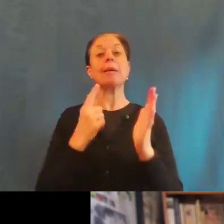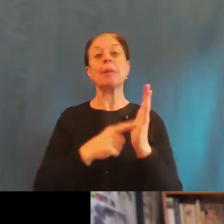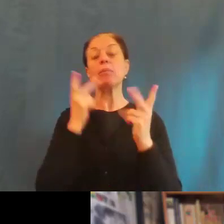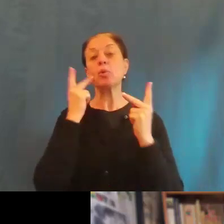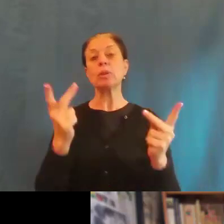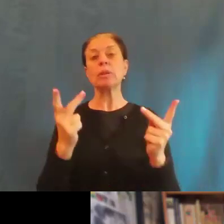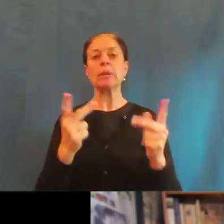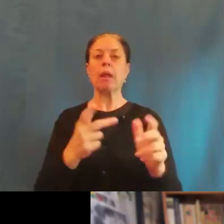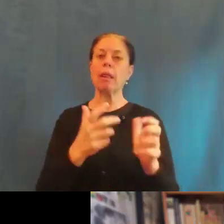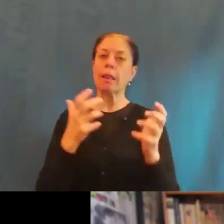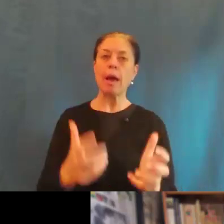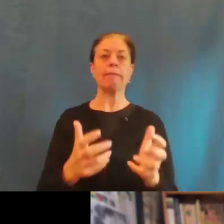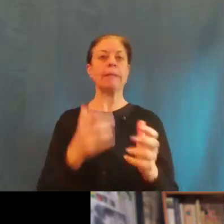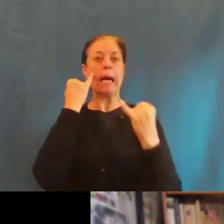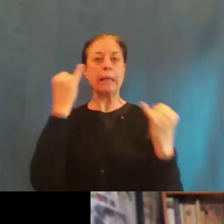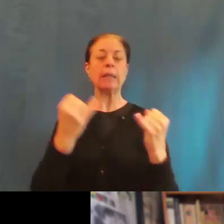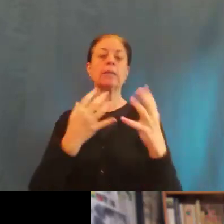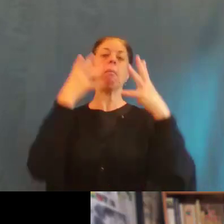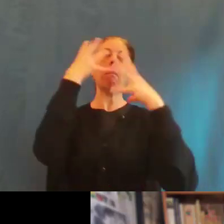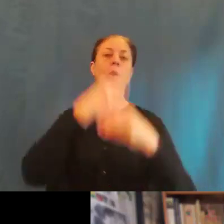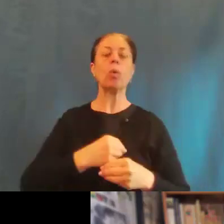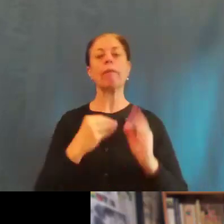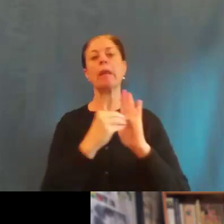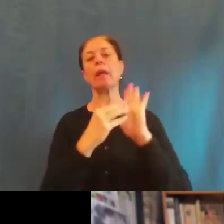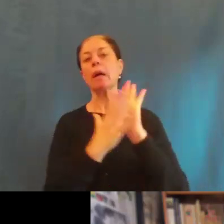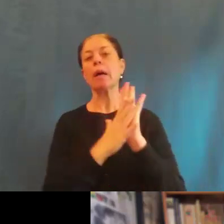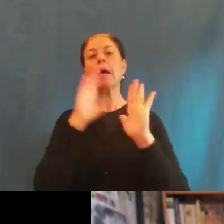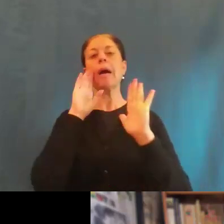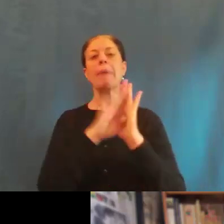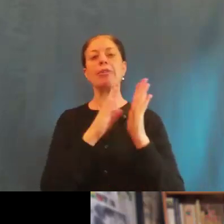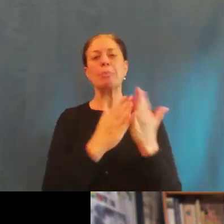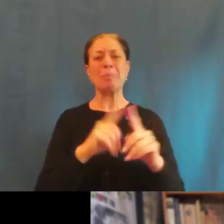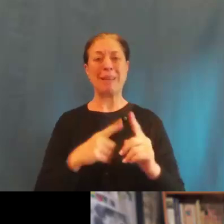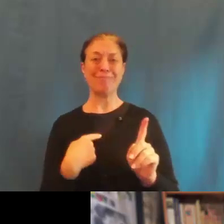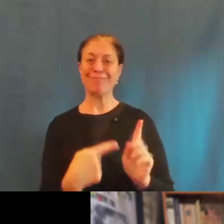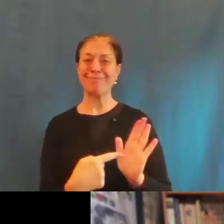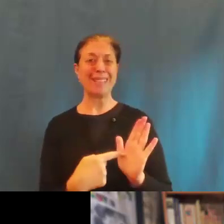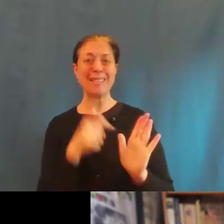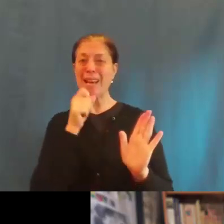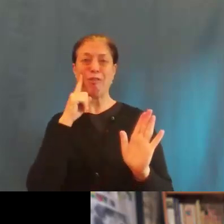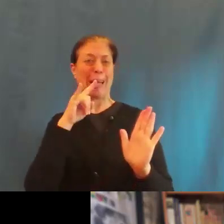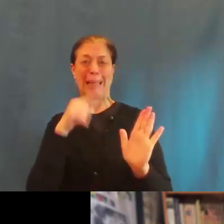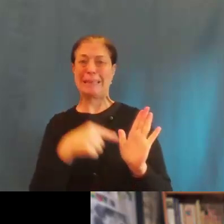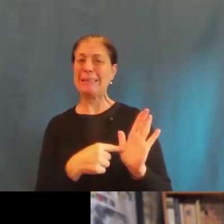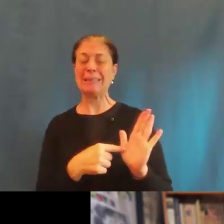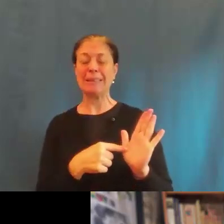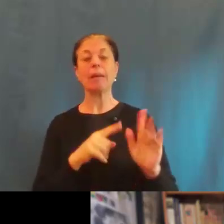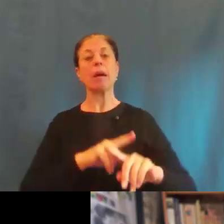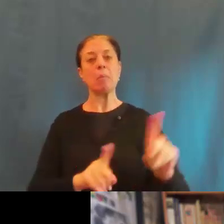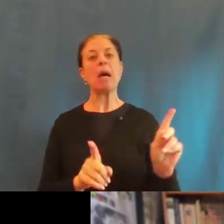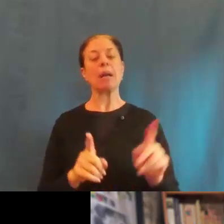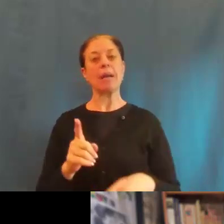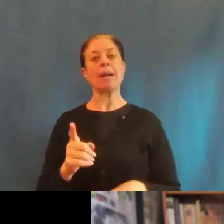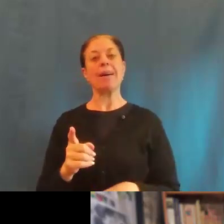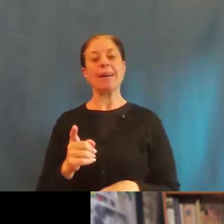these lofty ideas beautifully put into a picture book, but you're like, that's not for kids. But I